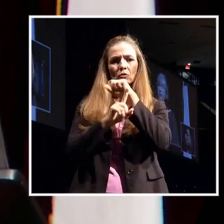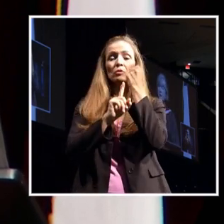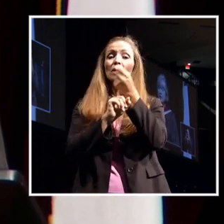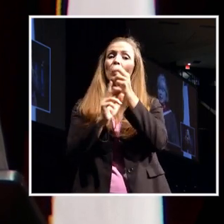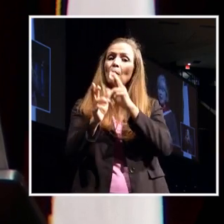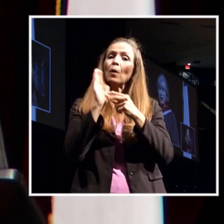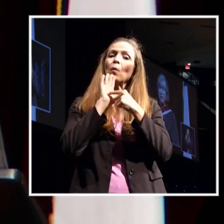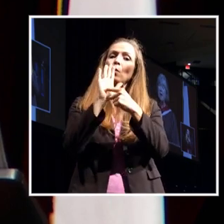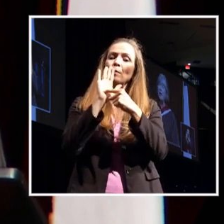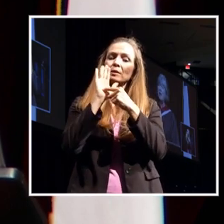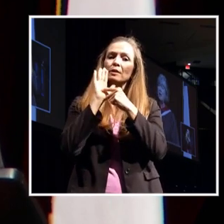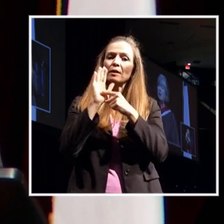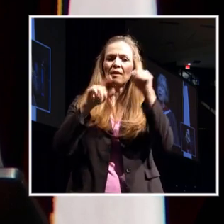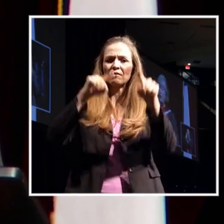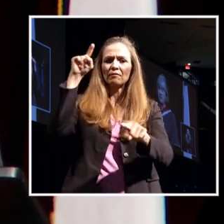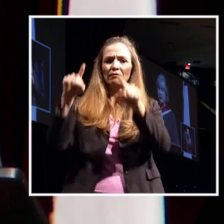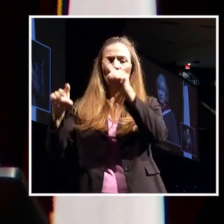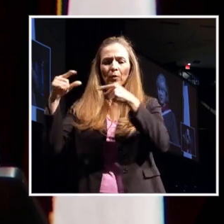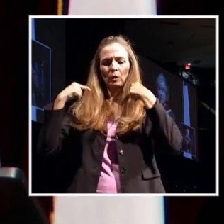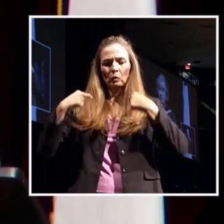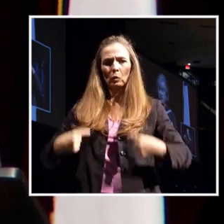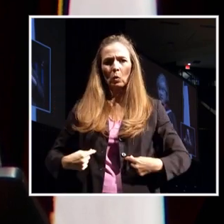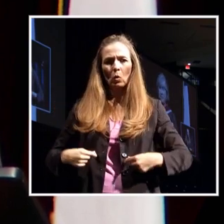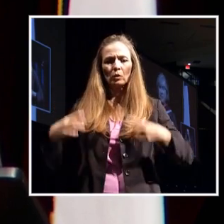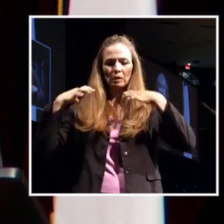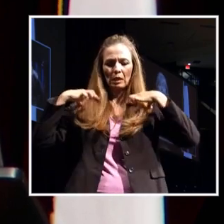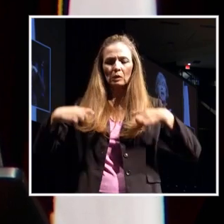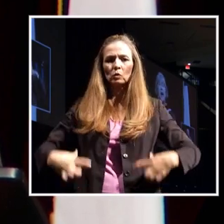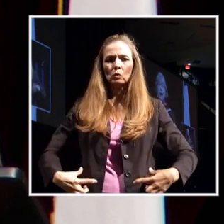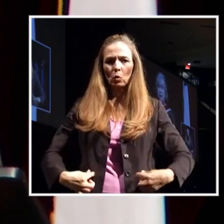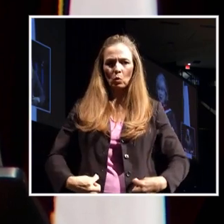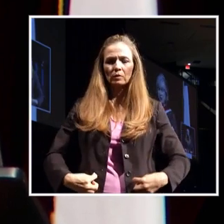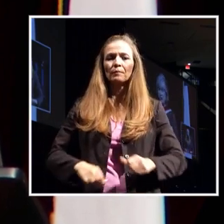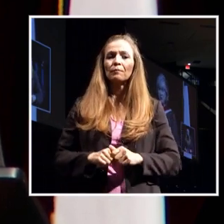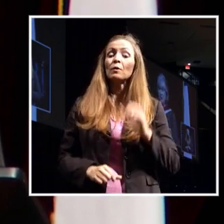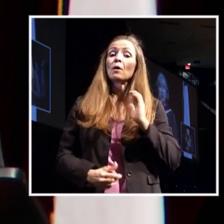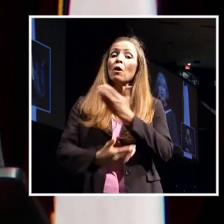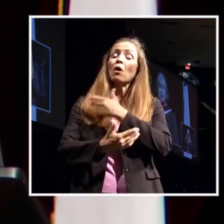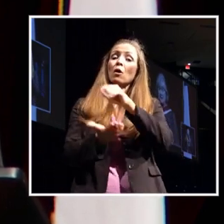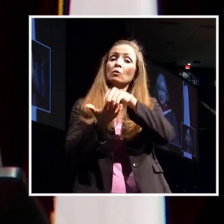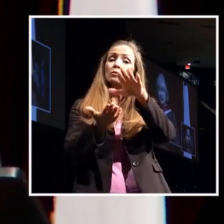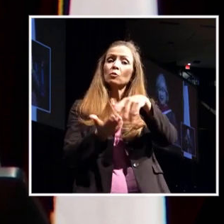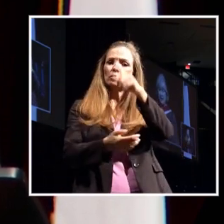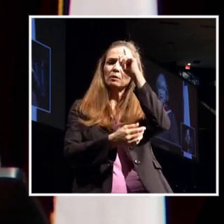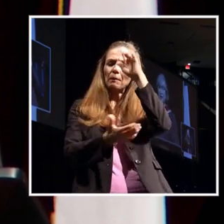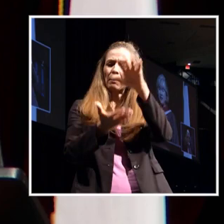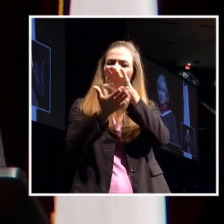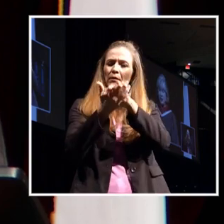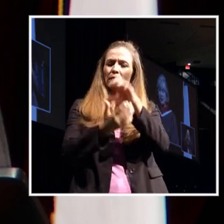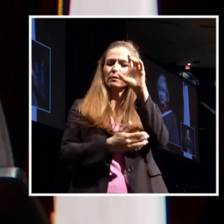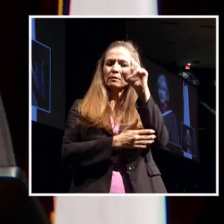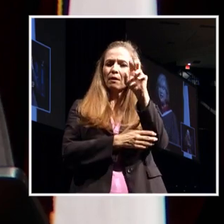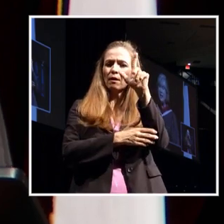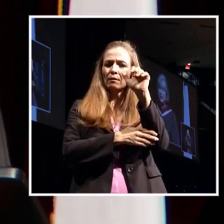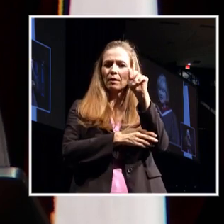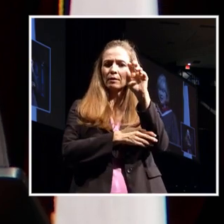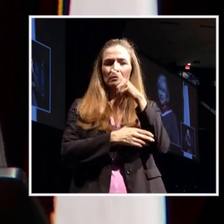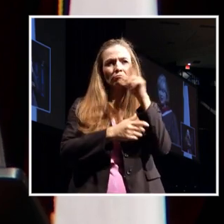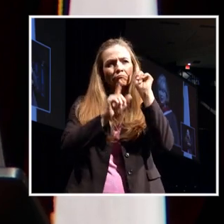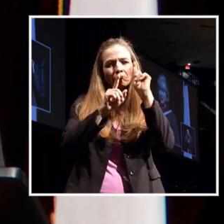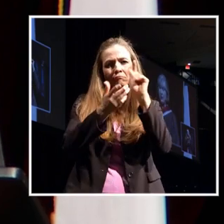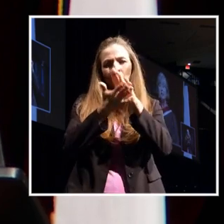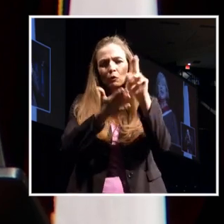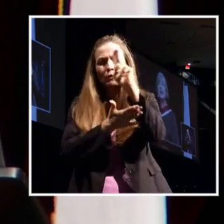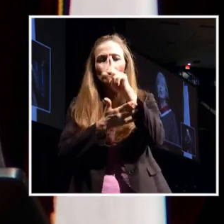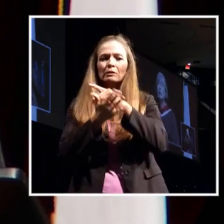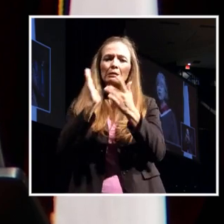are represented by various cords and stoles. Our students will leave Cy Lakes to attend universities,